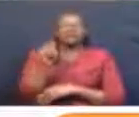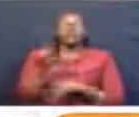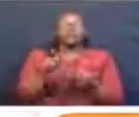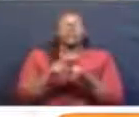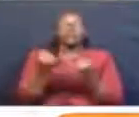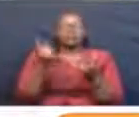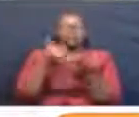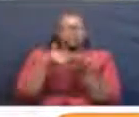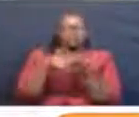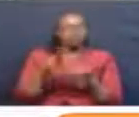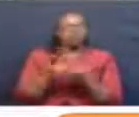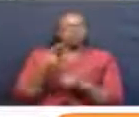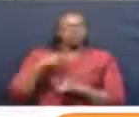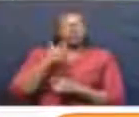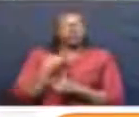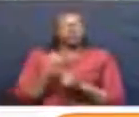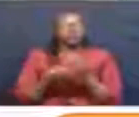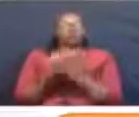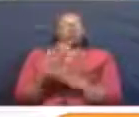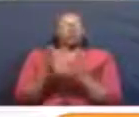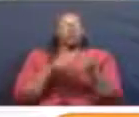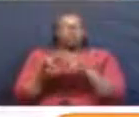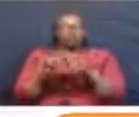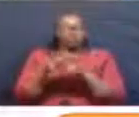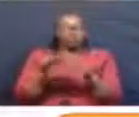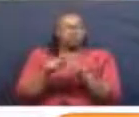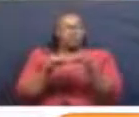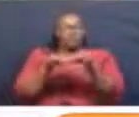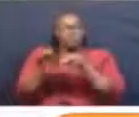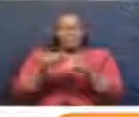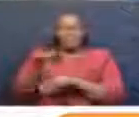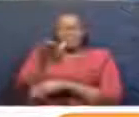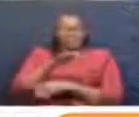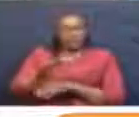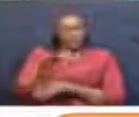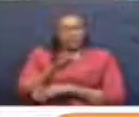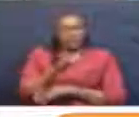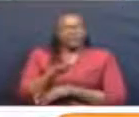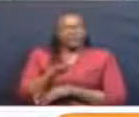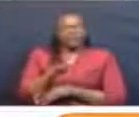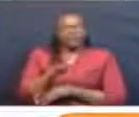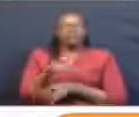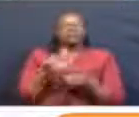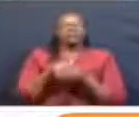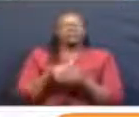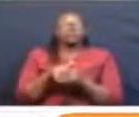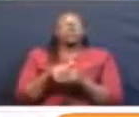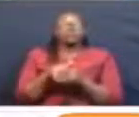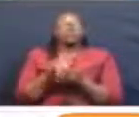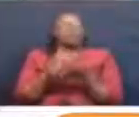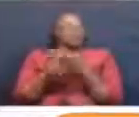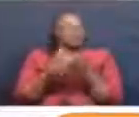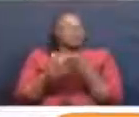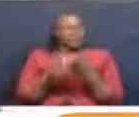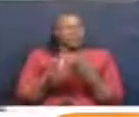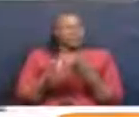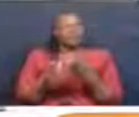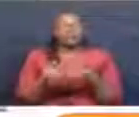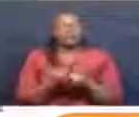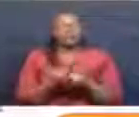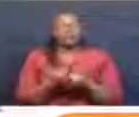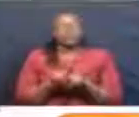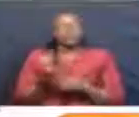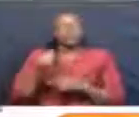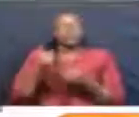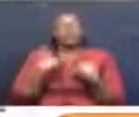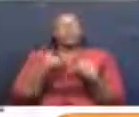will be putting in the drones to be able to control and be able to manage the place in a real-time kind of a basis.